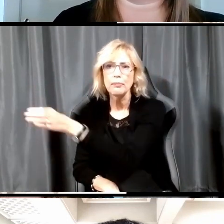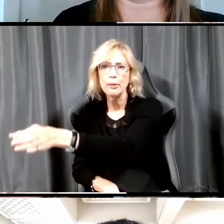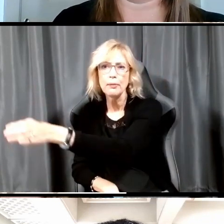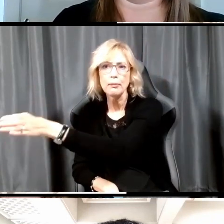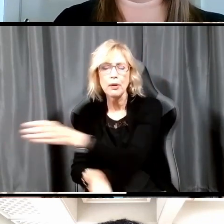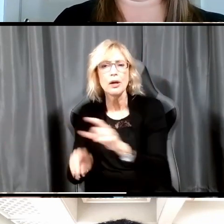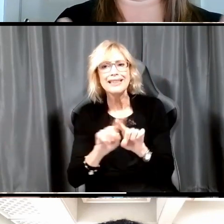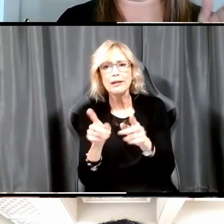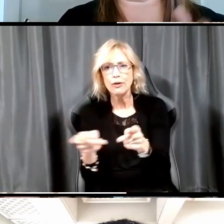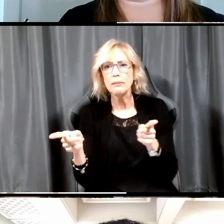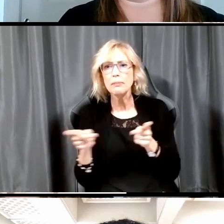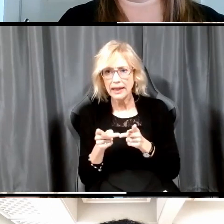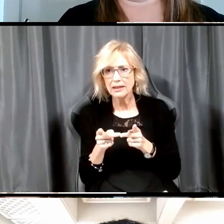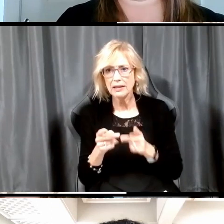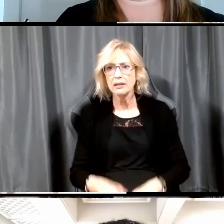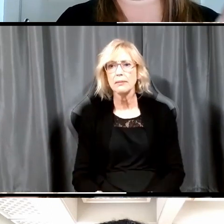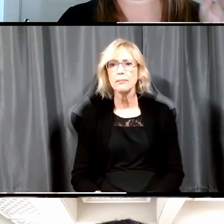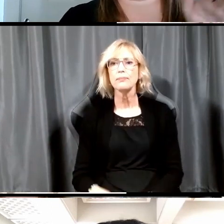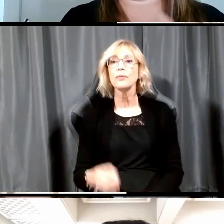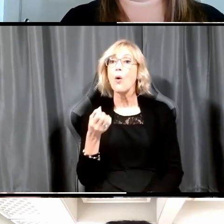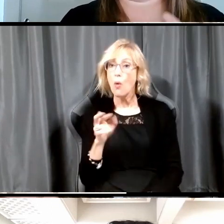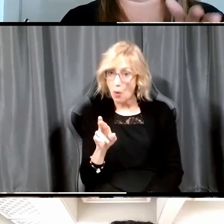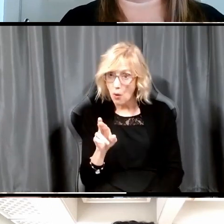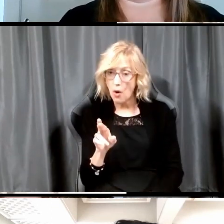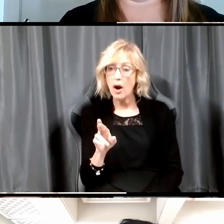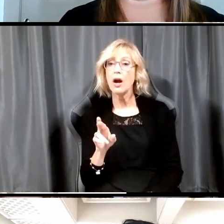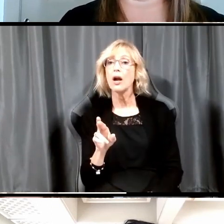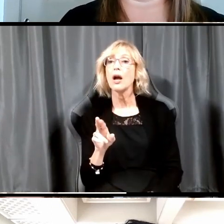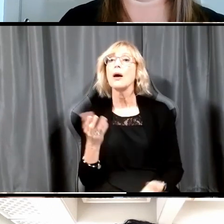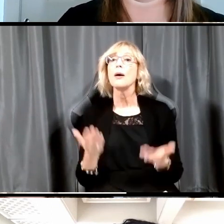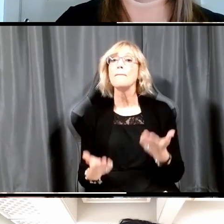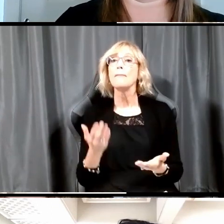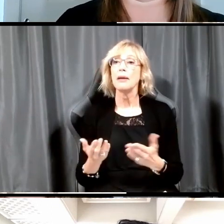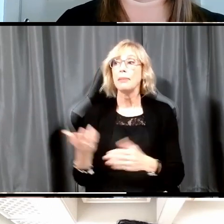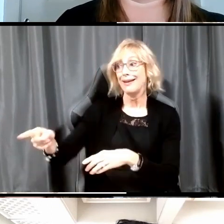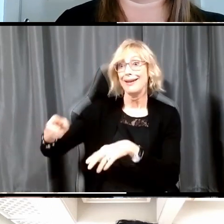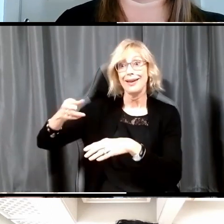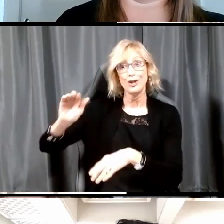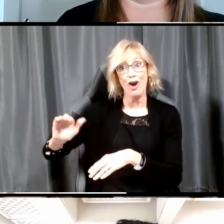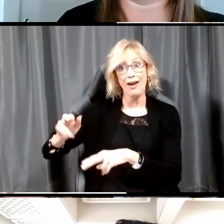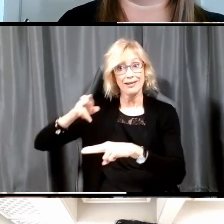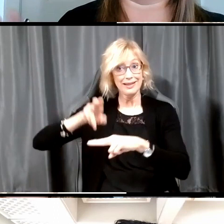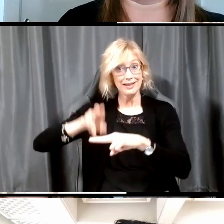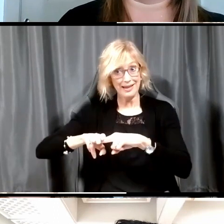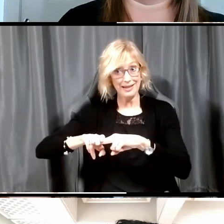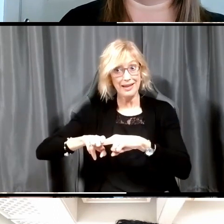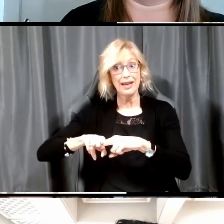the child, or turning the child into a different body position in order for them